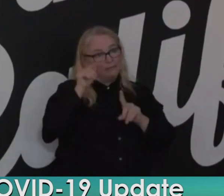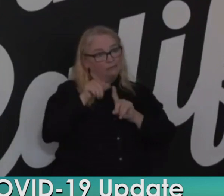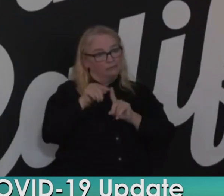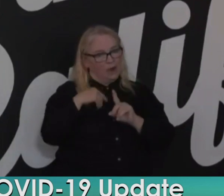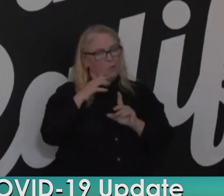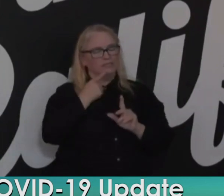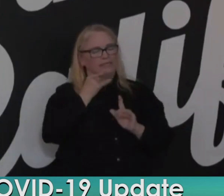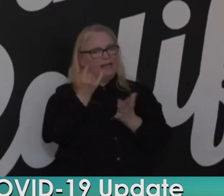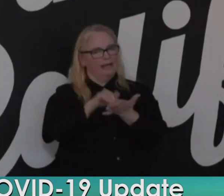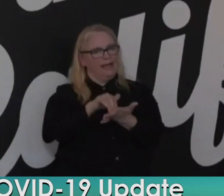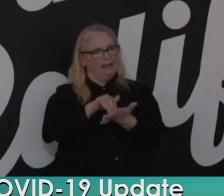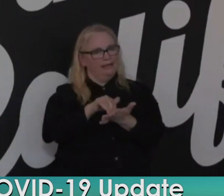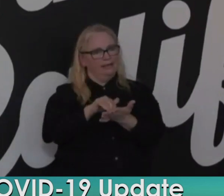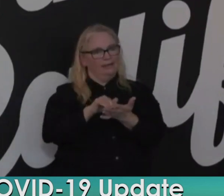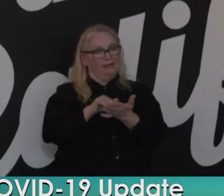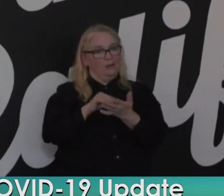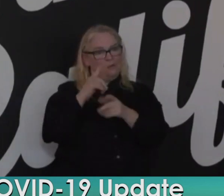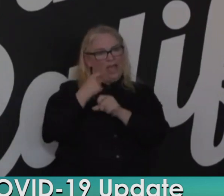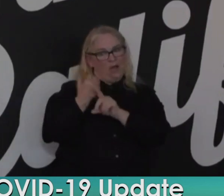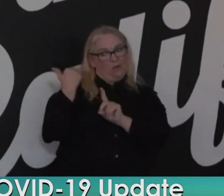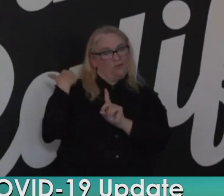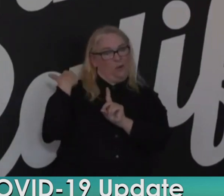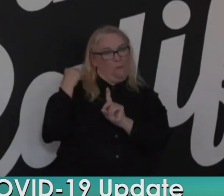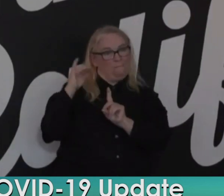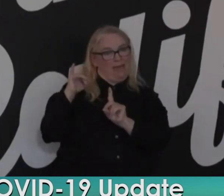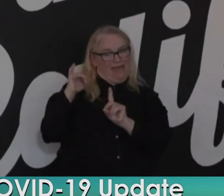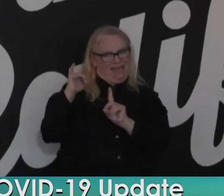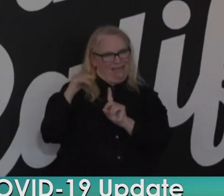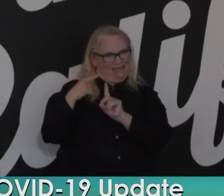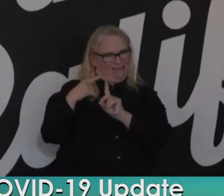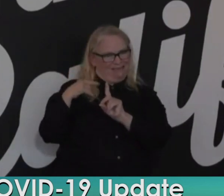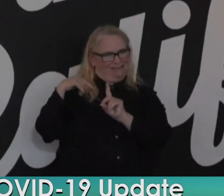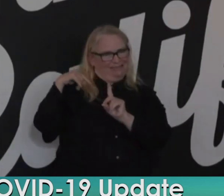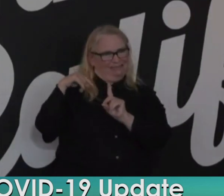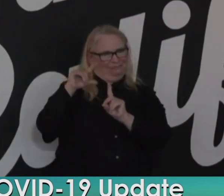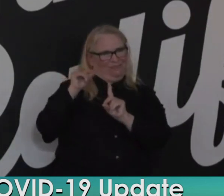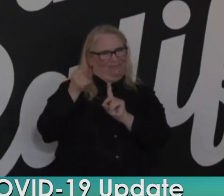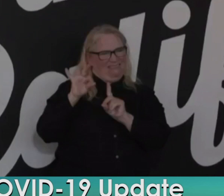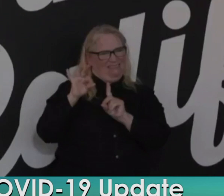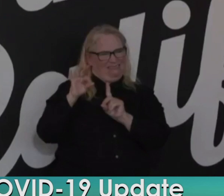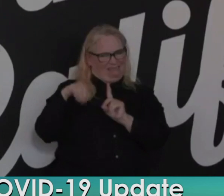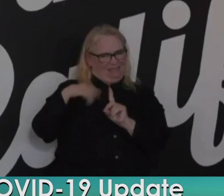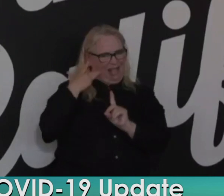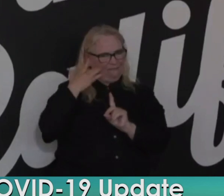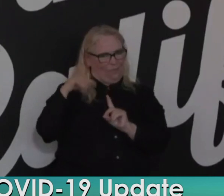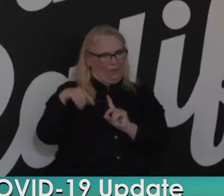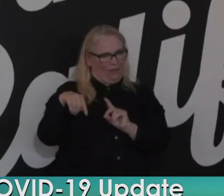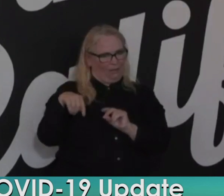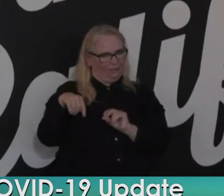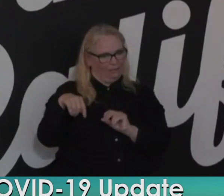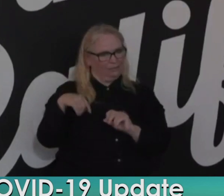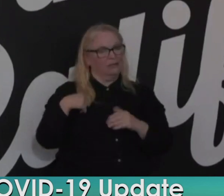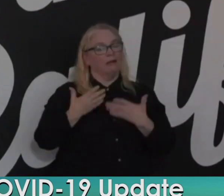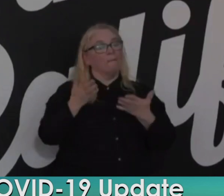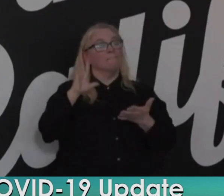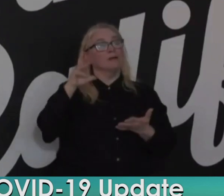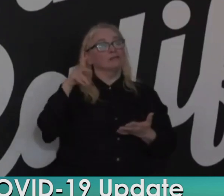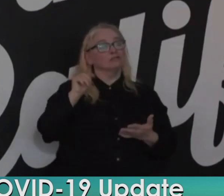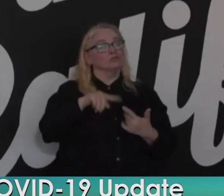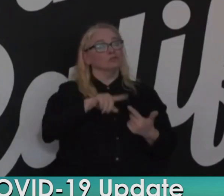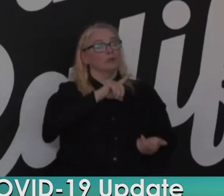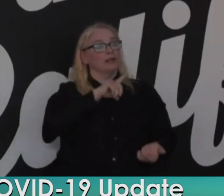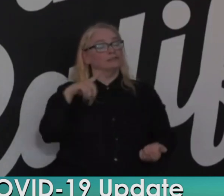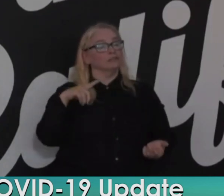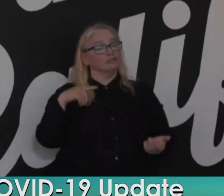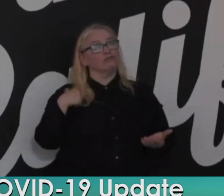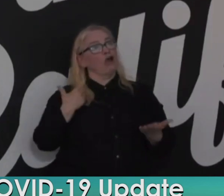A year ago in the May revise, this state was presenting a budget to the legislature, my